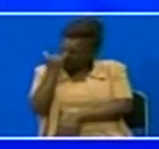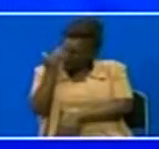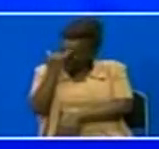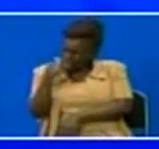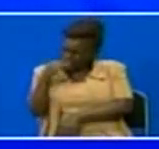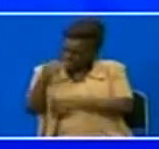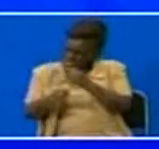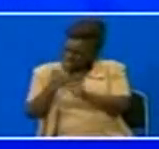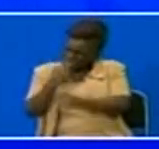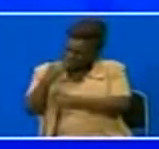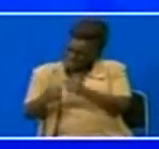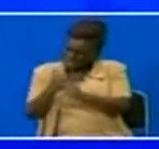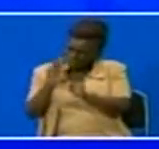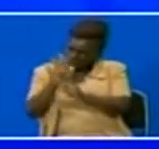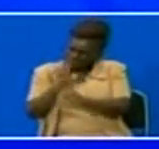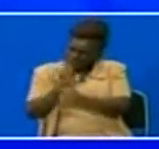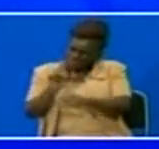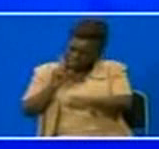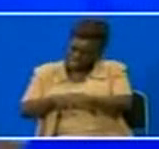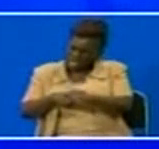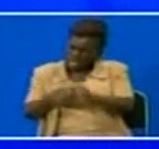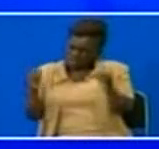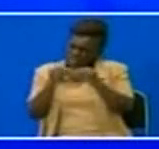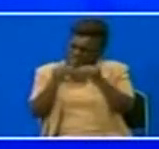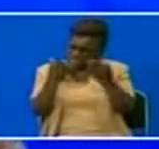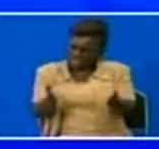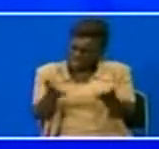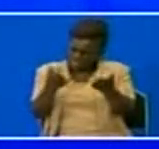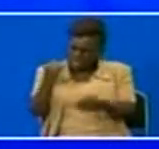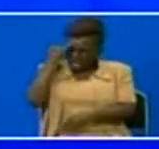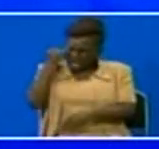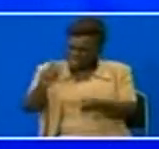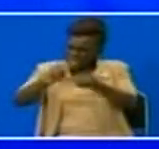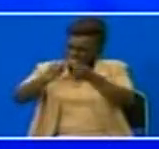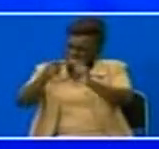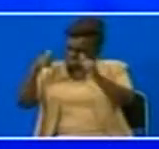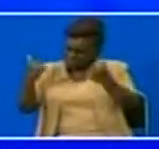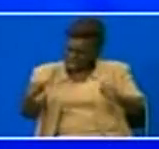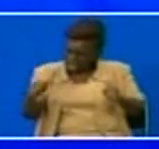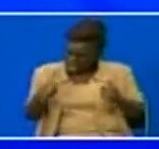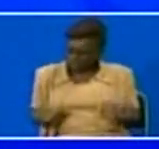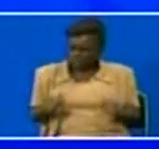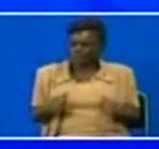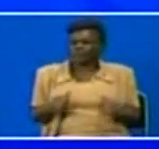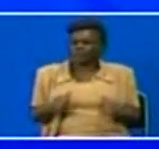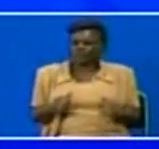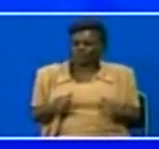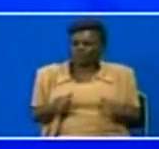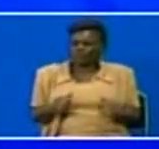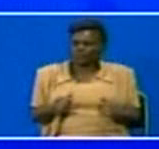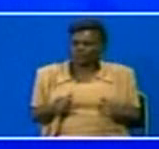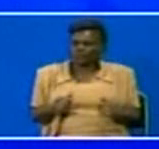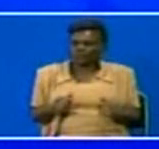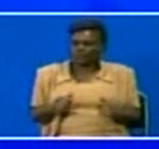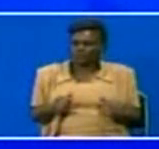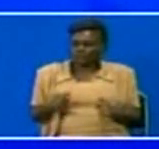these years of attending such meetings, the lofty ideas are yet to be transferred to Kenya's political parties? ANC